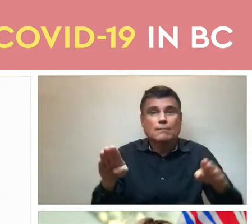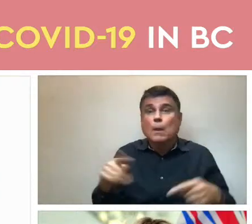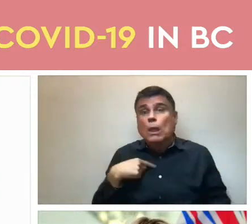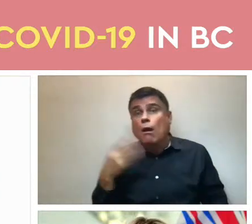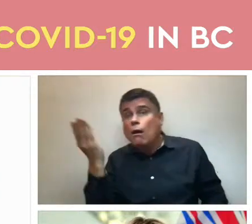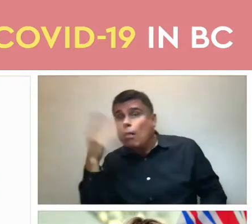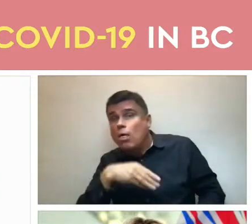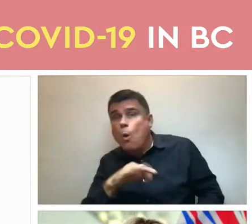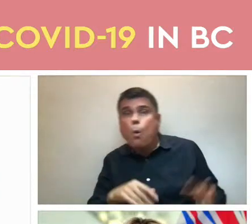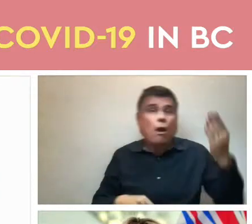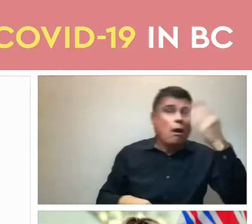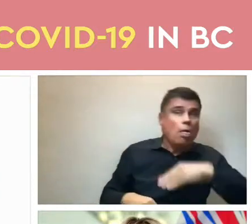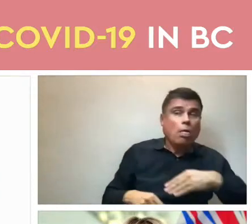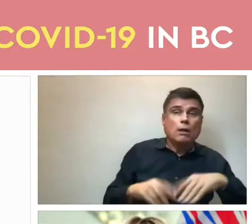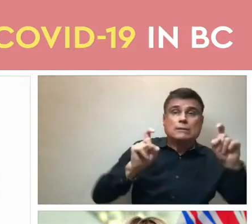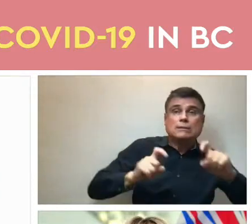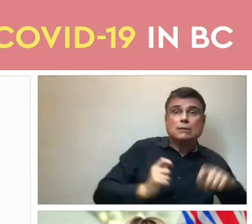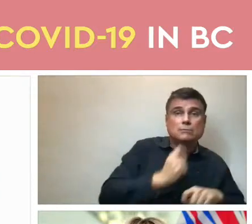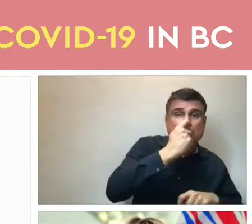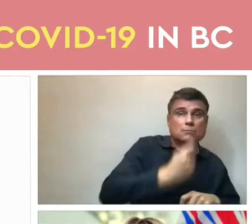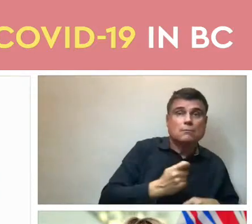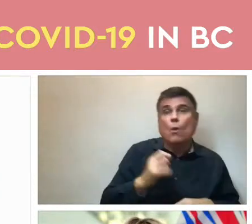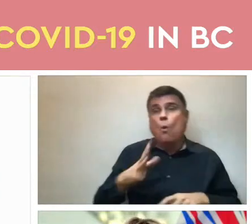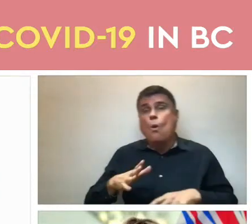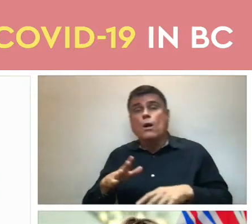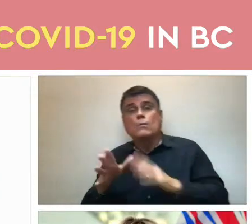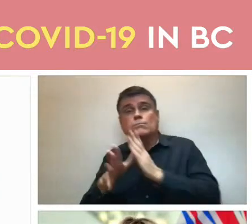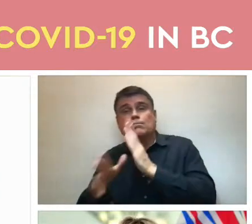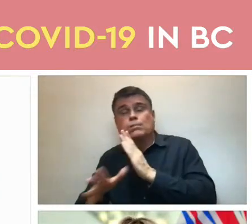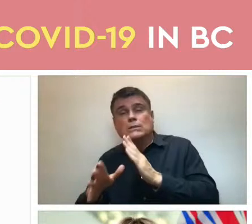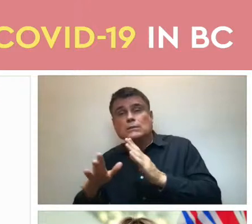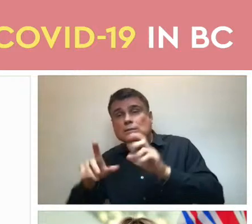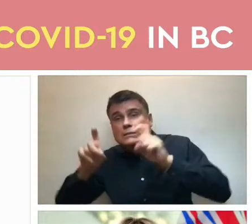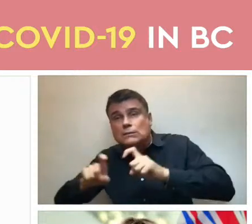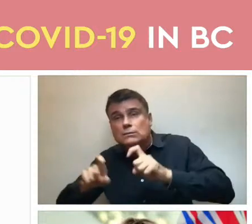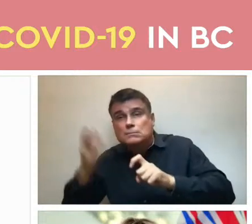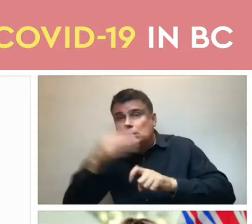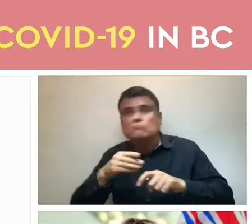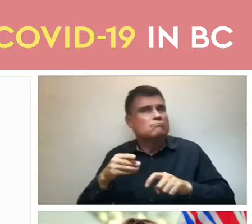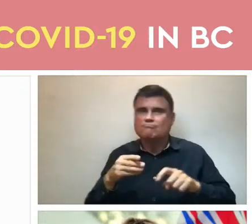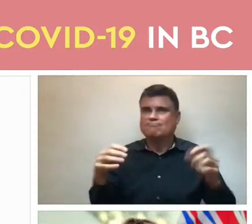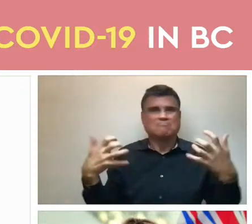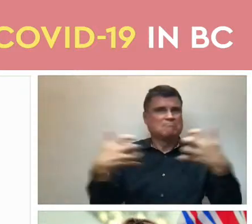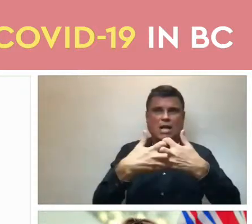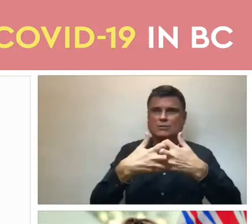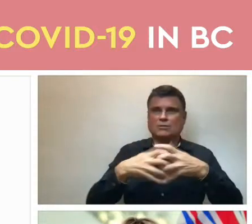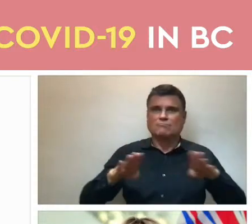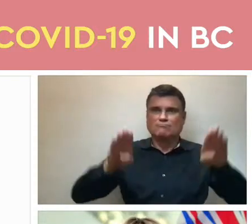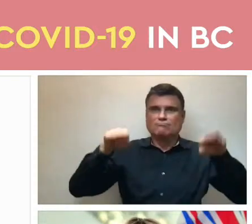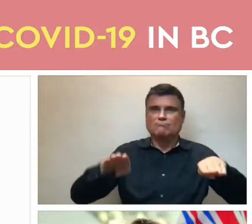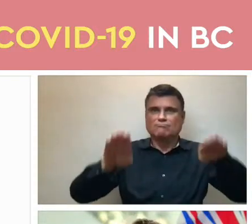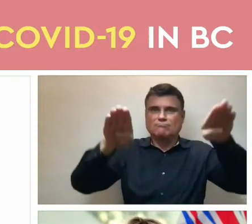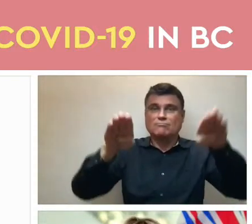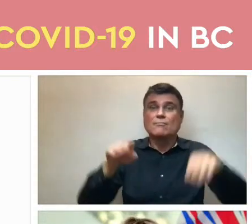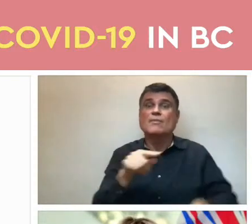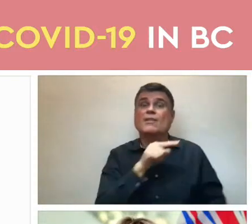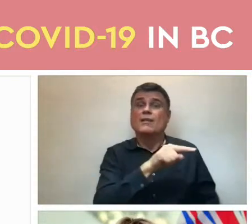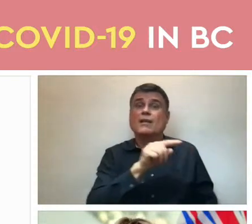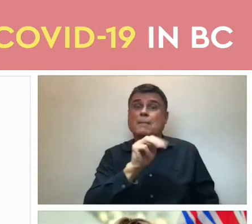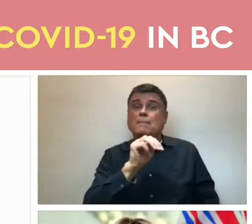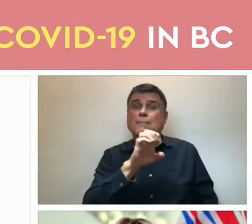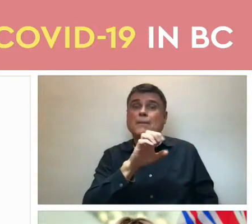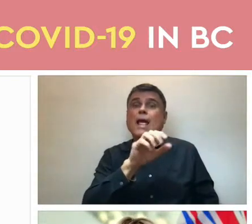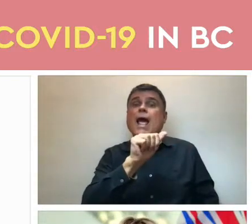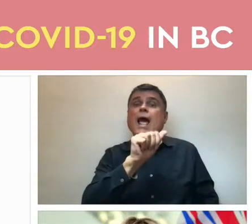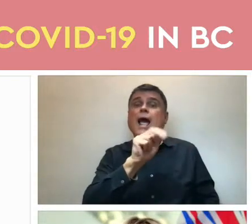missing cases. And for Annacis Island, for example, and Fraser North and South, as we saw cases come down, the